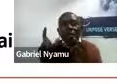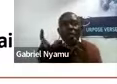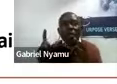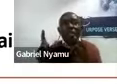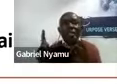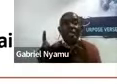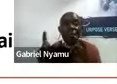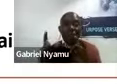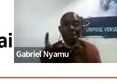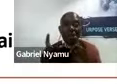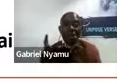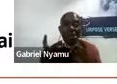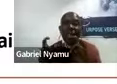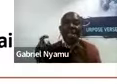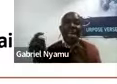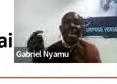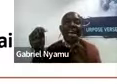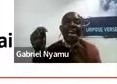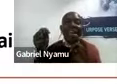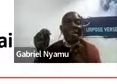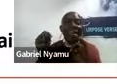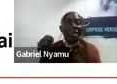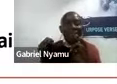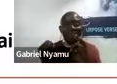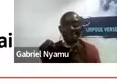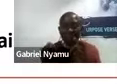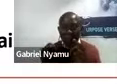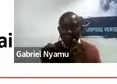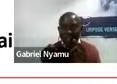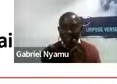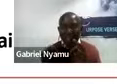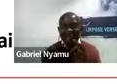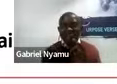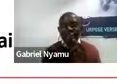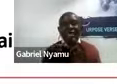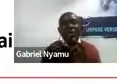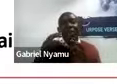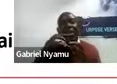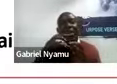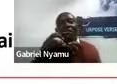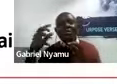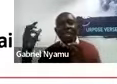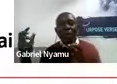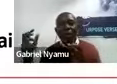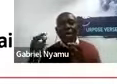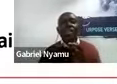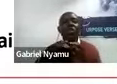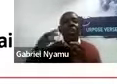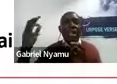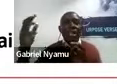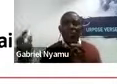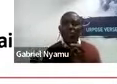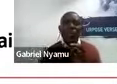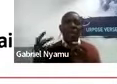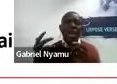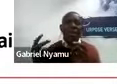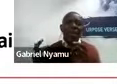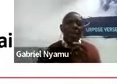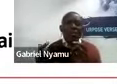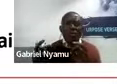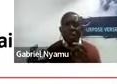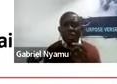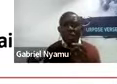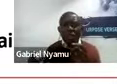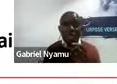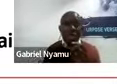only maybe 20% of your passion is aligned to the purpose. But sometimes we get drifted away by these other things, because today I might